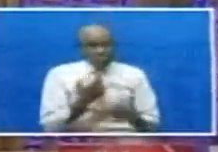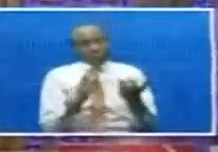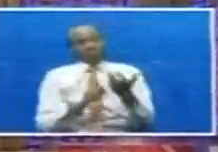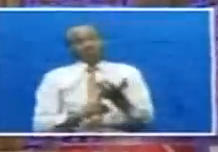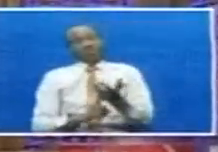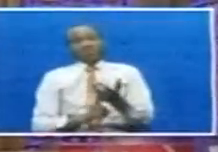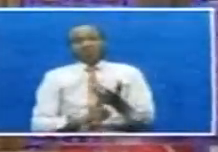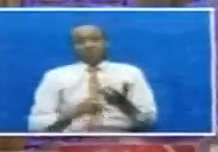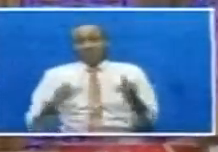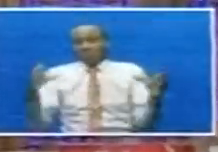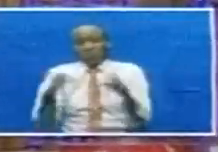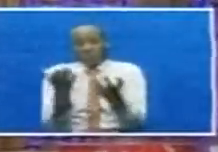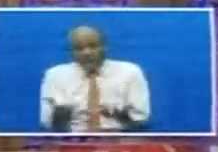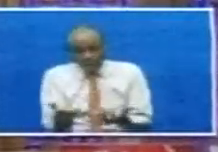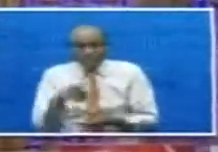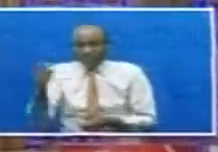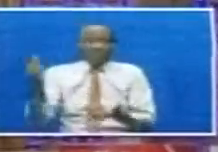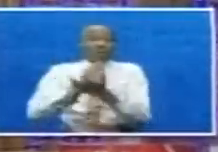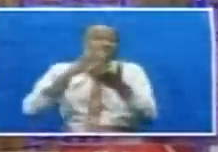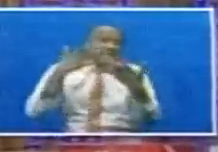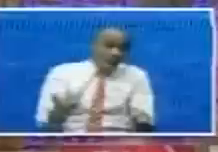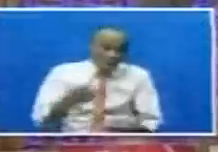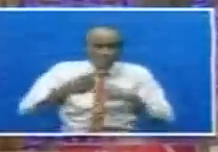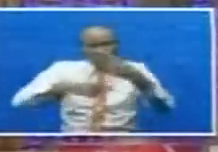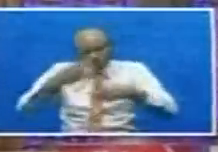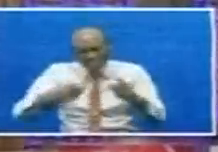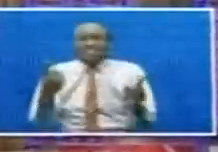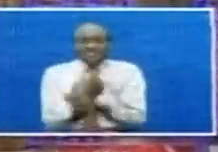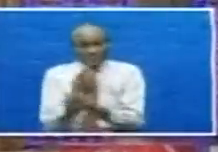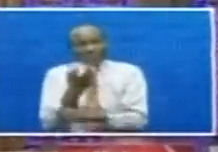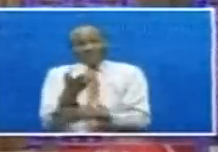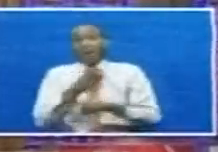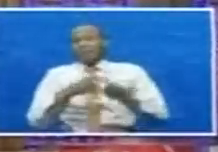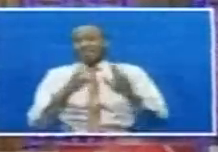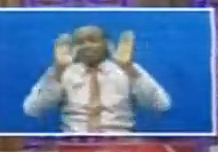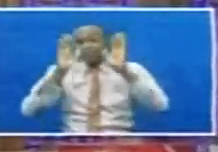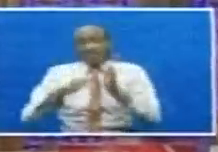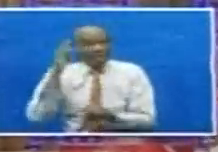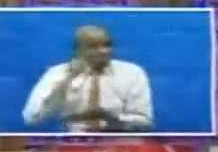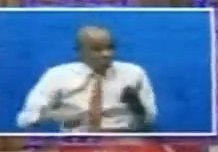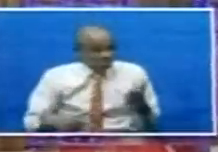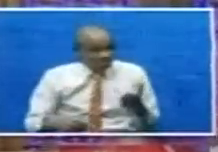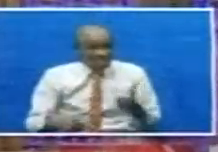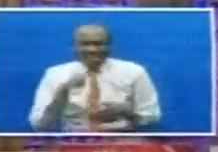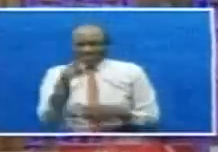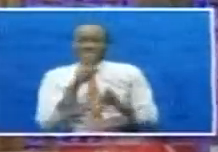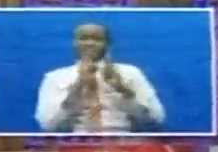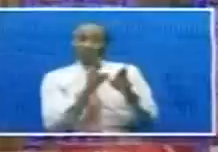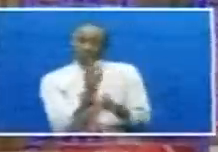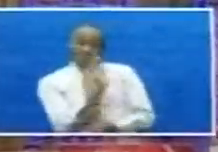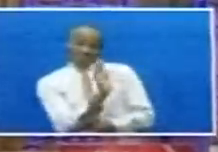what the criteria would be, how they would be appointed, and so on. Most importantly, that report of